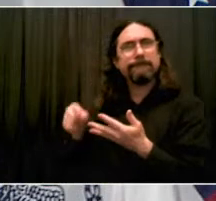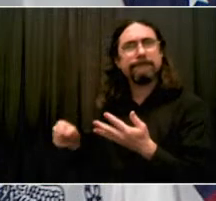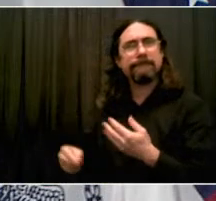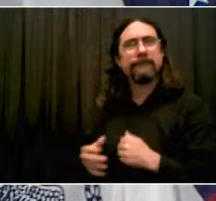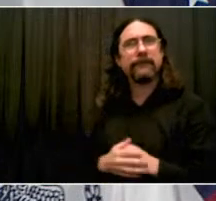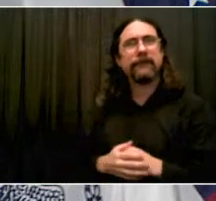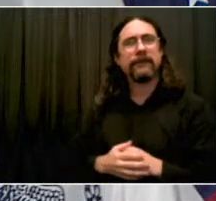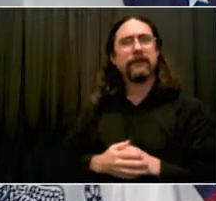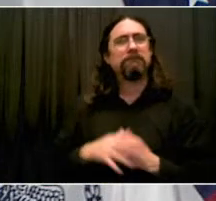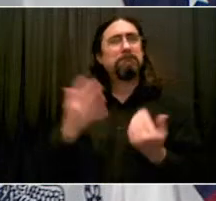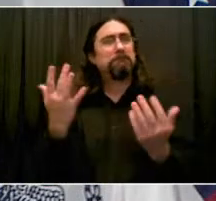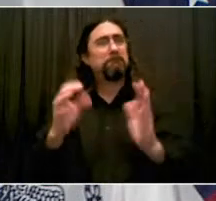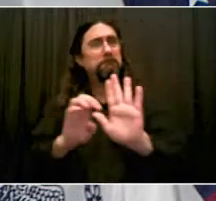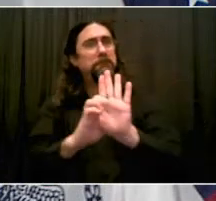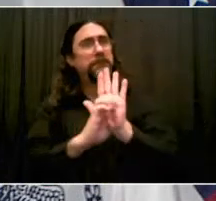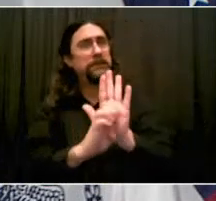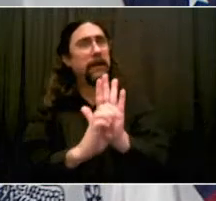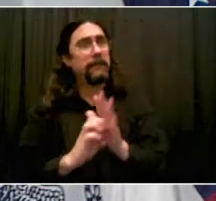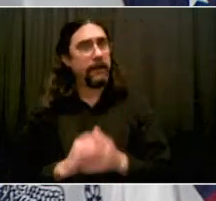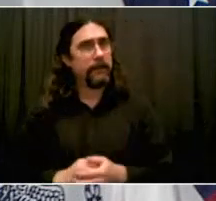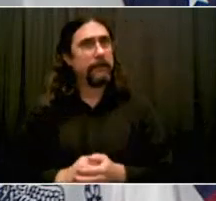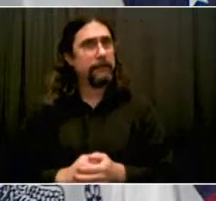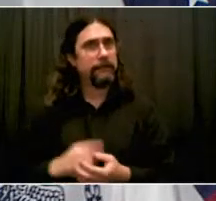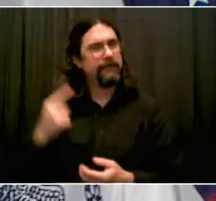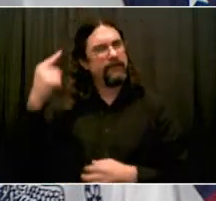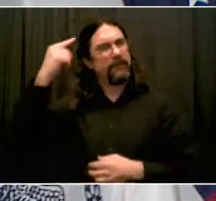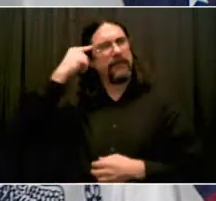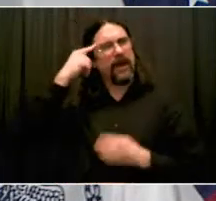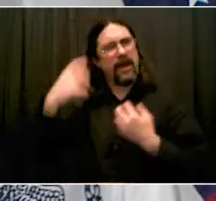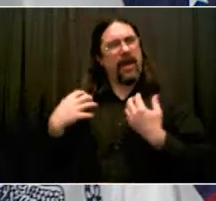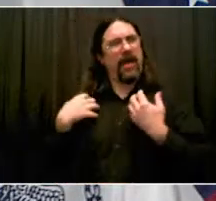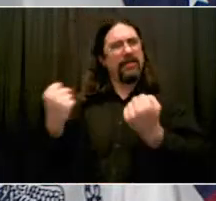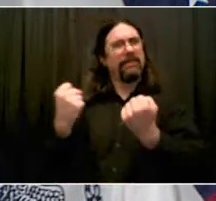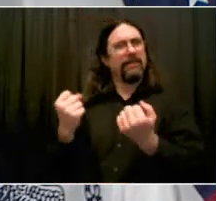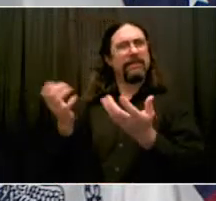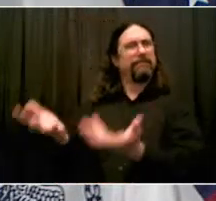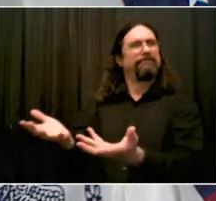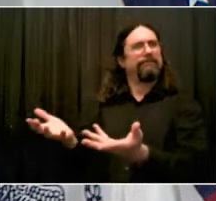to destigmatize an area that unfortunately